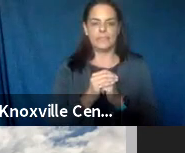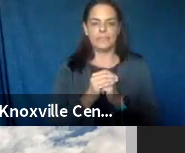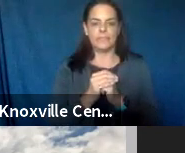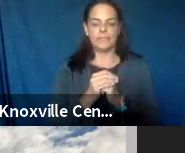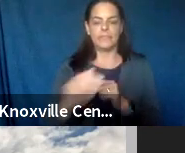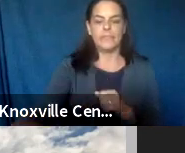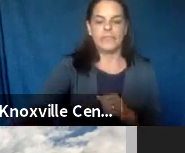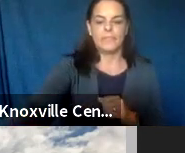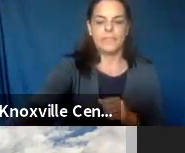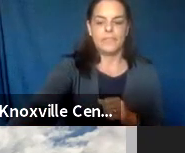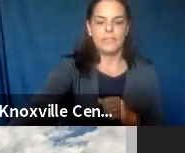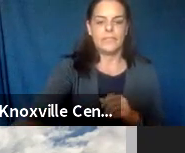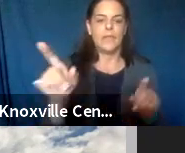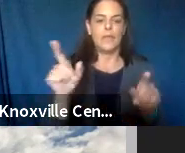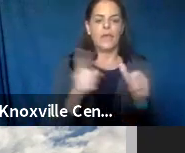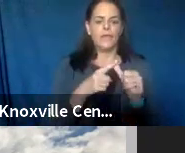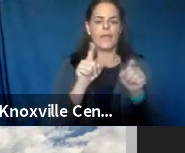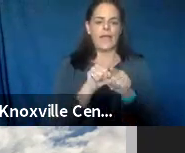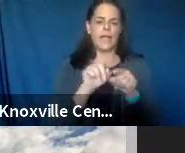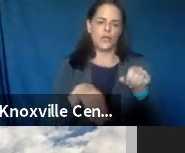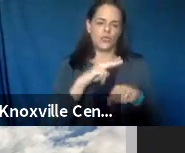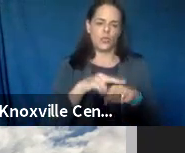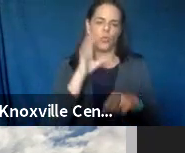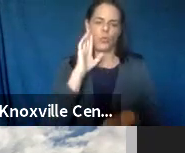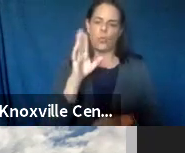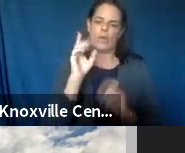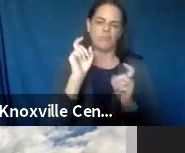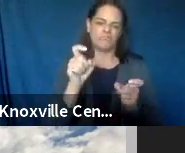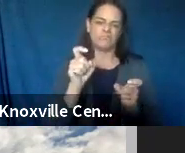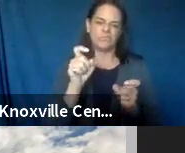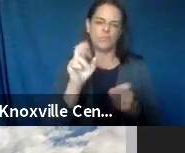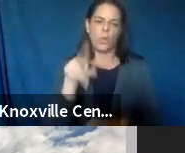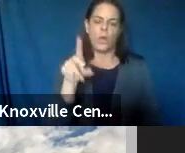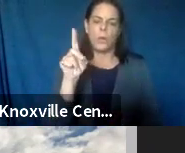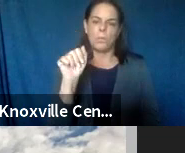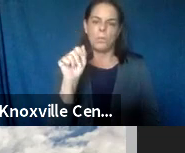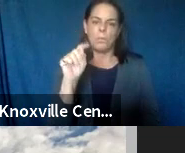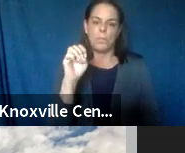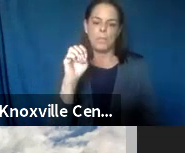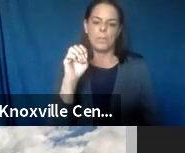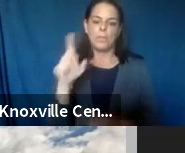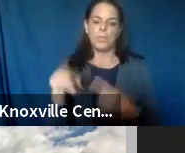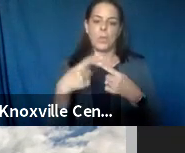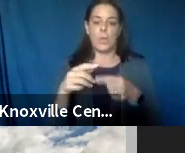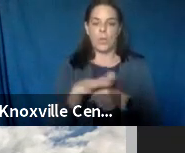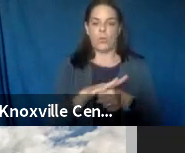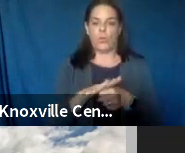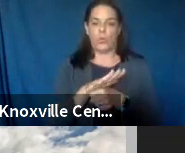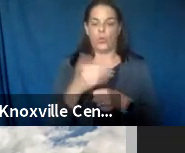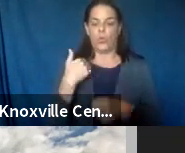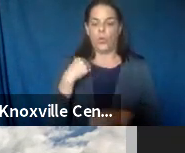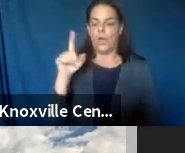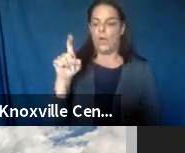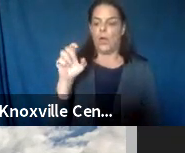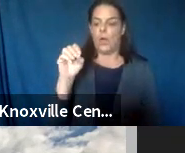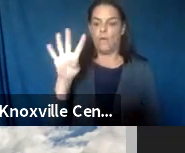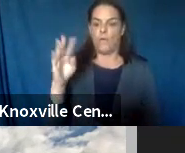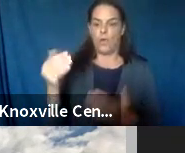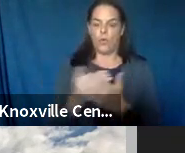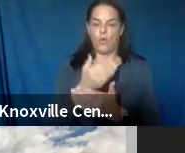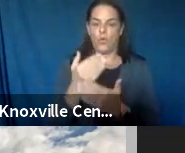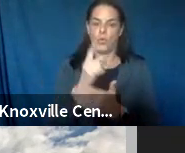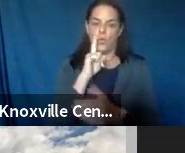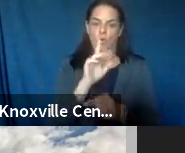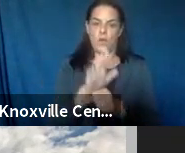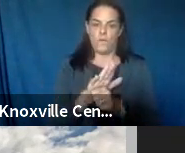so first, as usual, I'll kind of update you on the local situation. We have 104 new confirmed